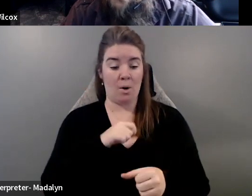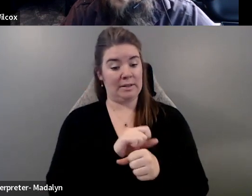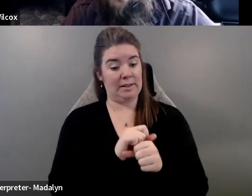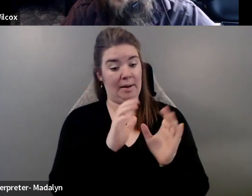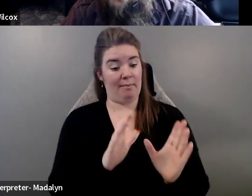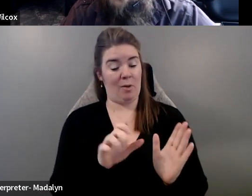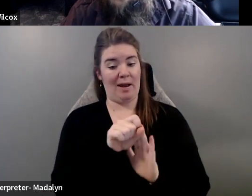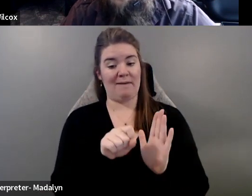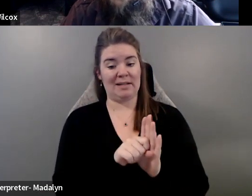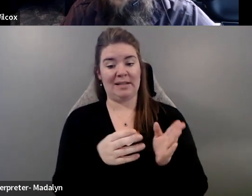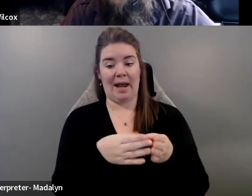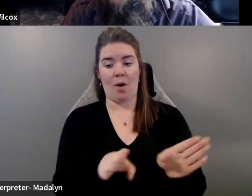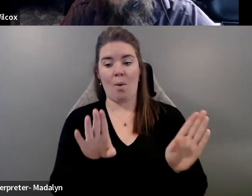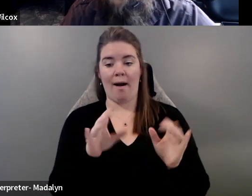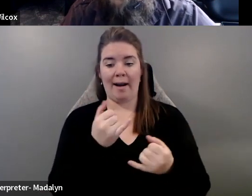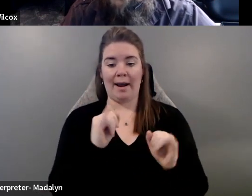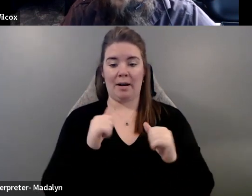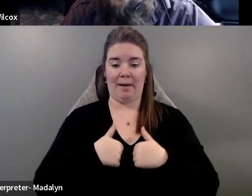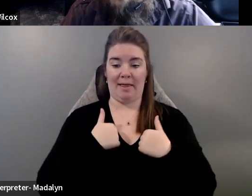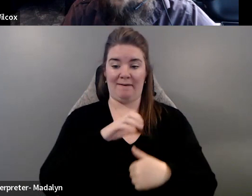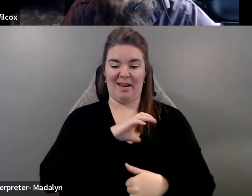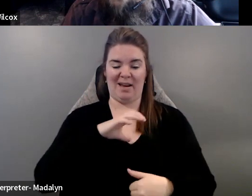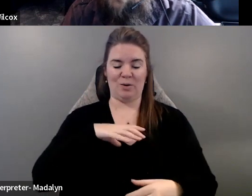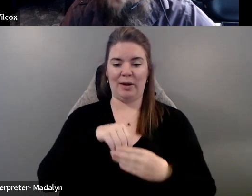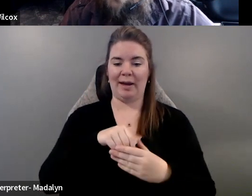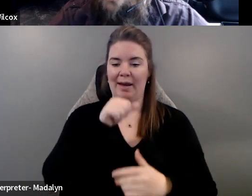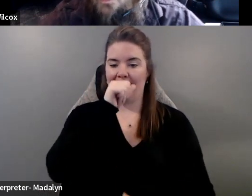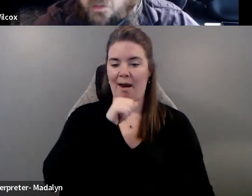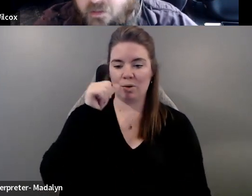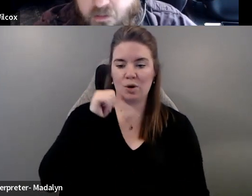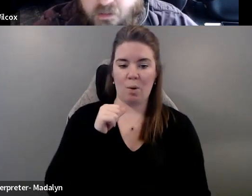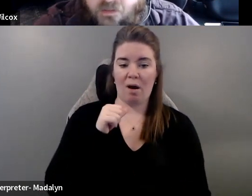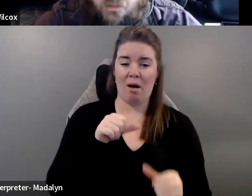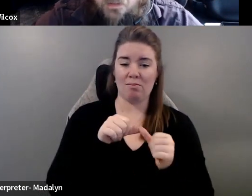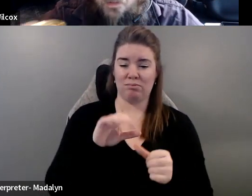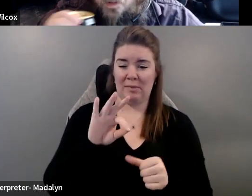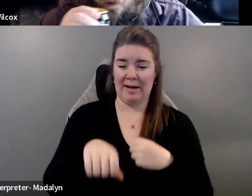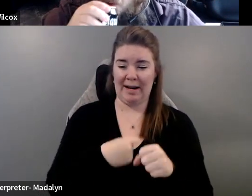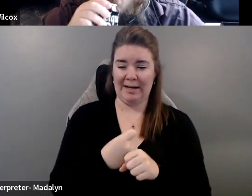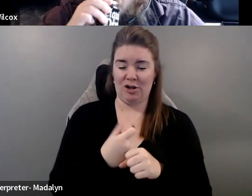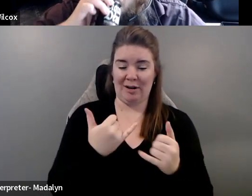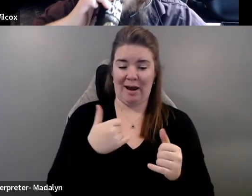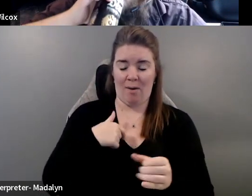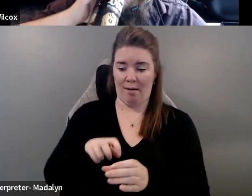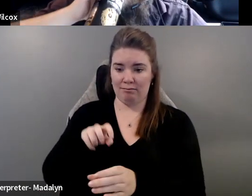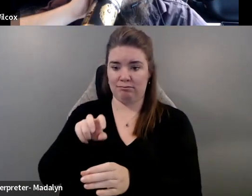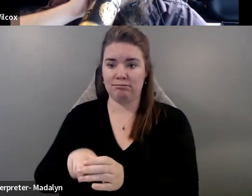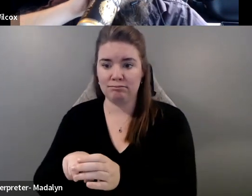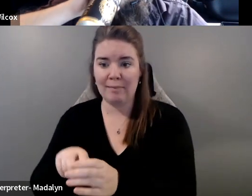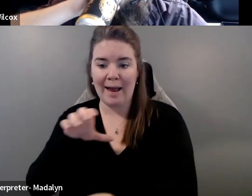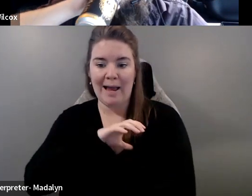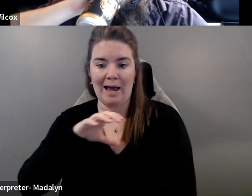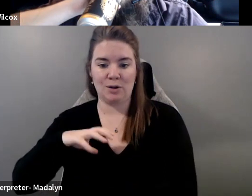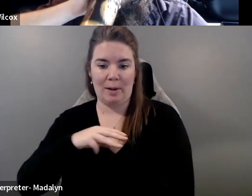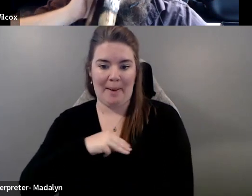statewide independent living council in Arizona for 9 years to being a council member. So it's